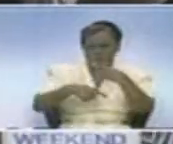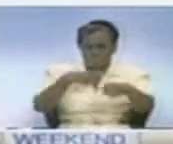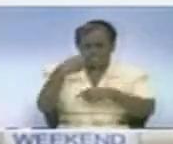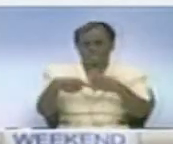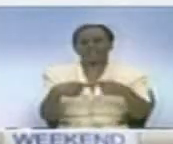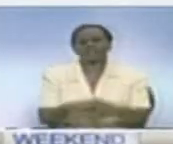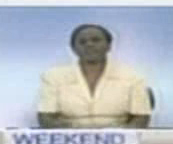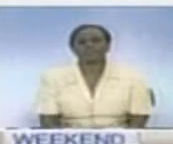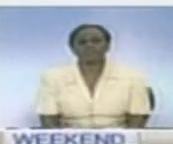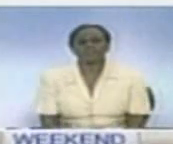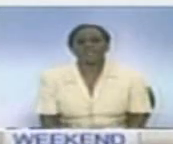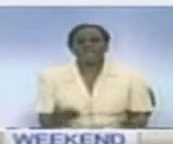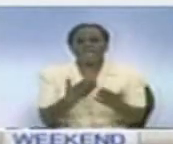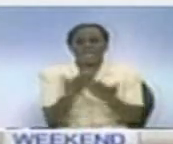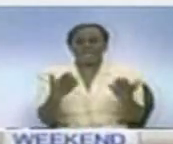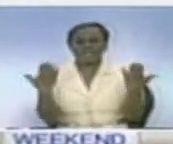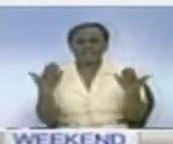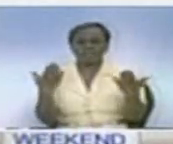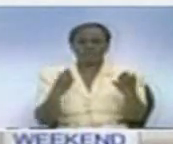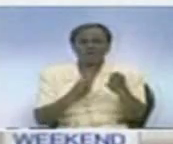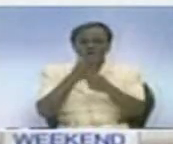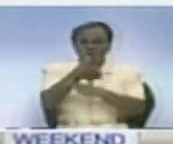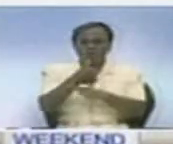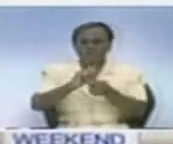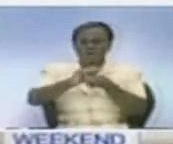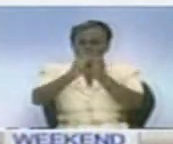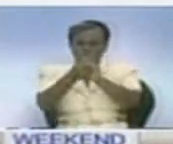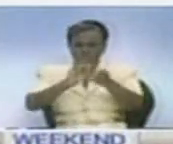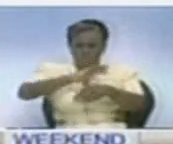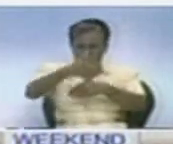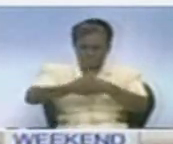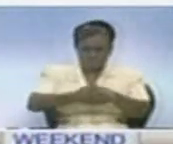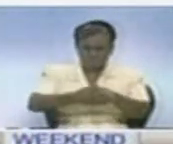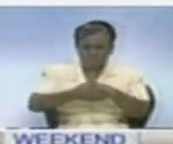monitoring. So anything that goes beyond correctional rehabilitation